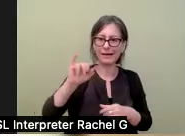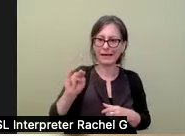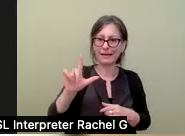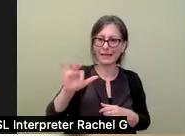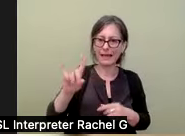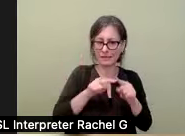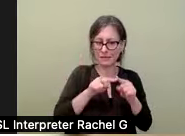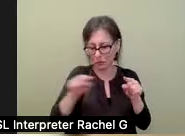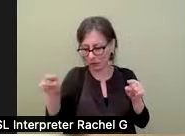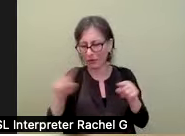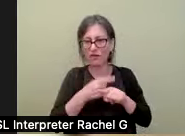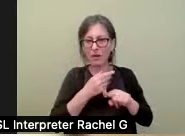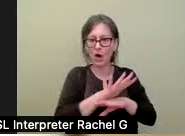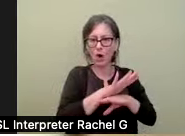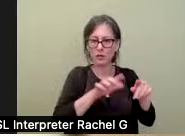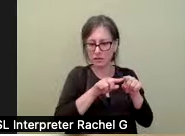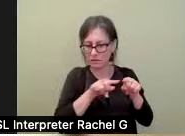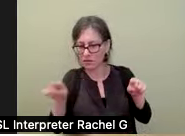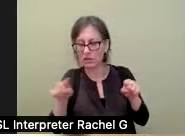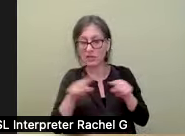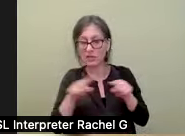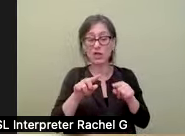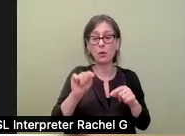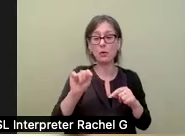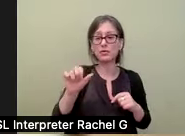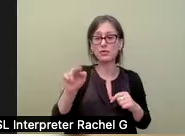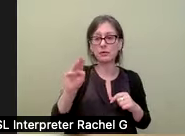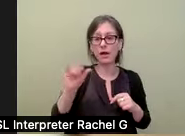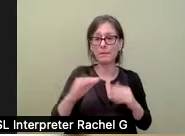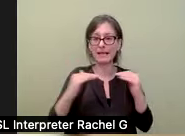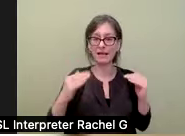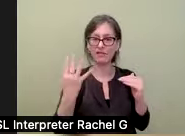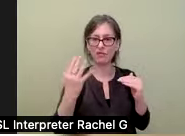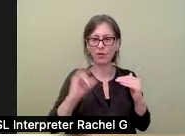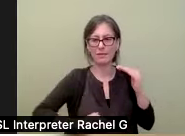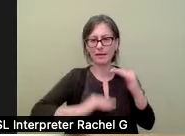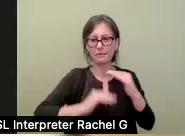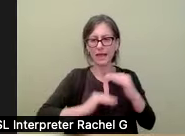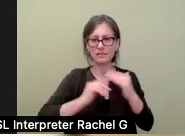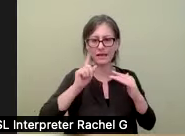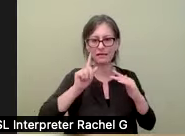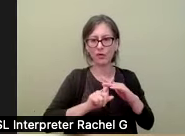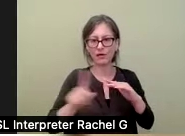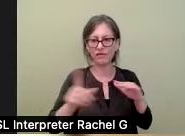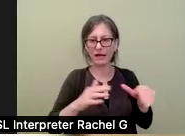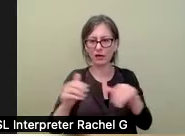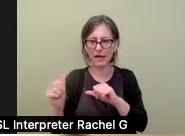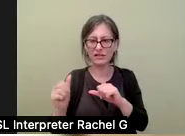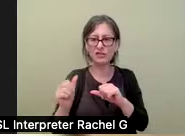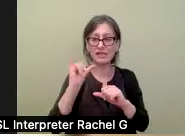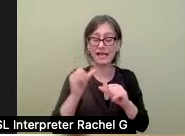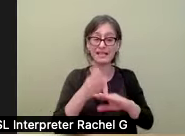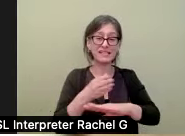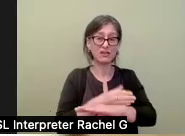particular slide, the tsunami level 4, which is the maximum scenario for evacuation, has increased